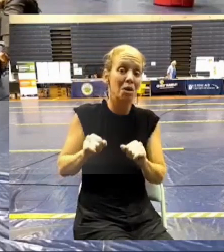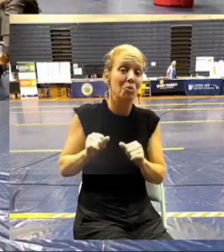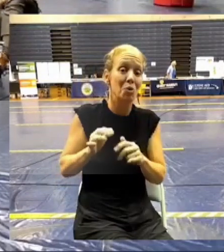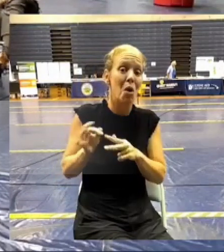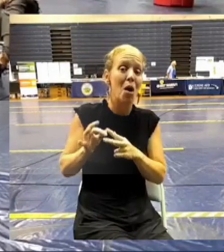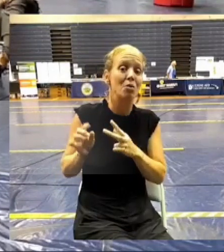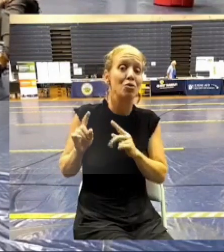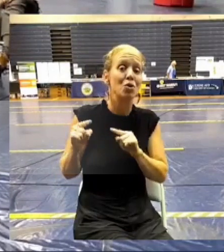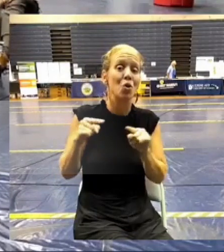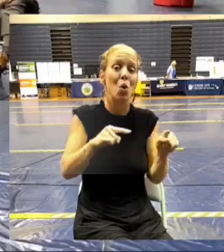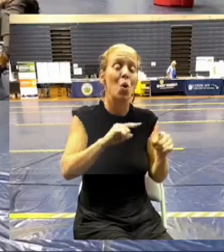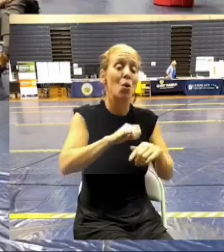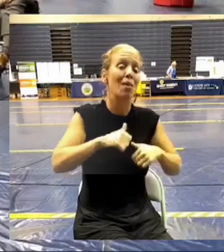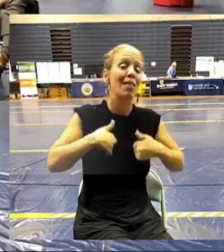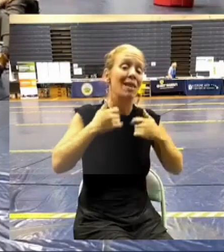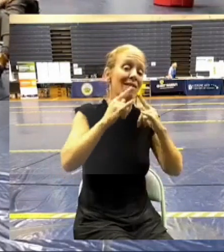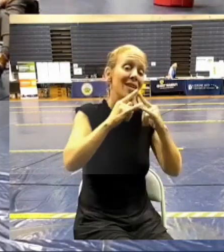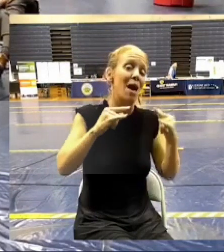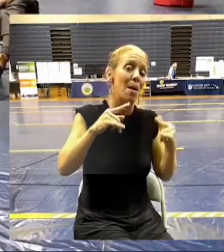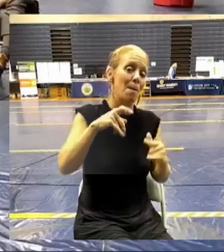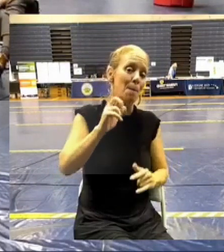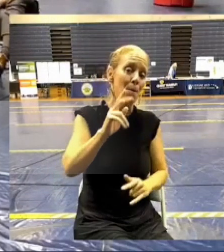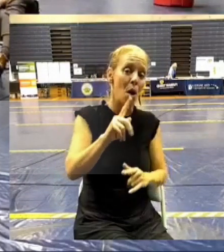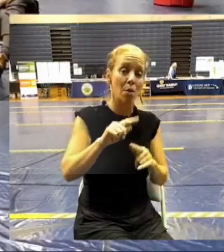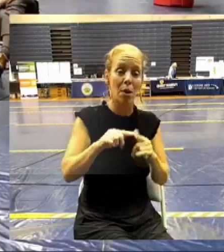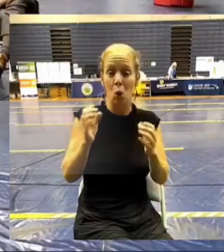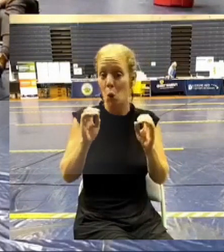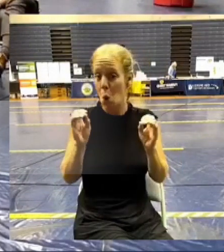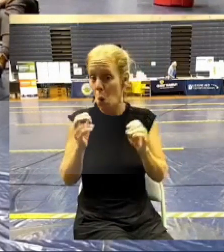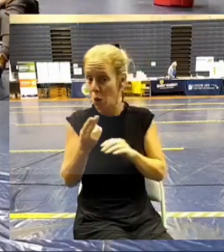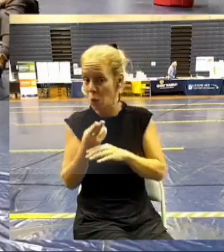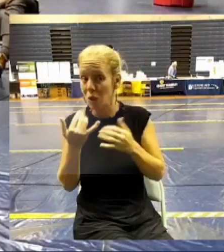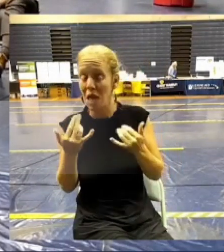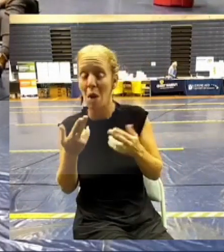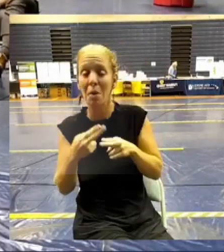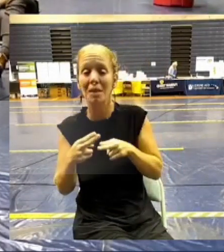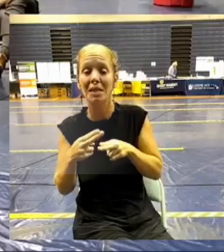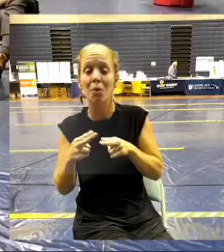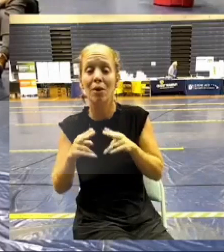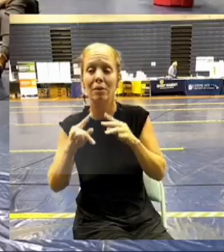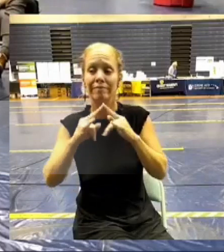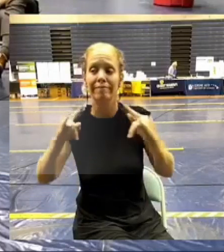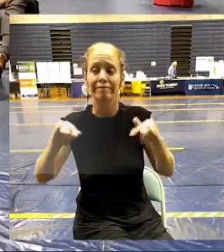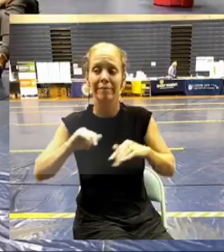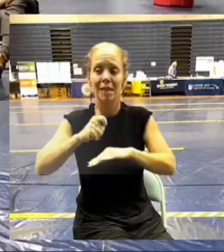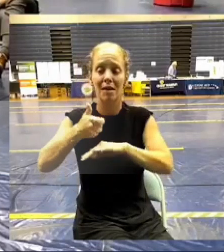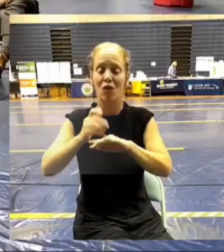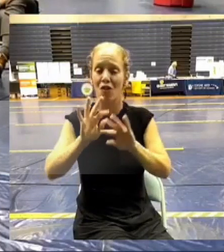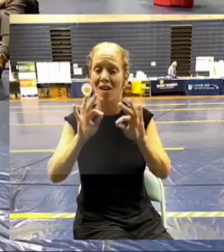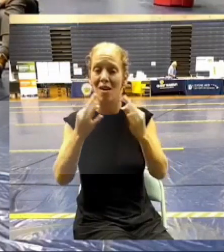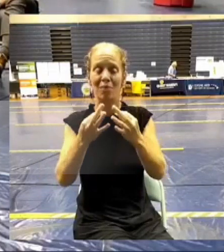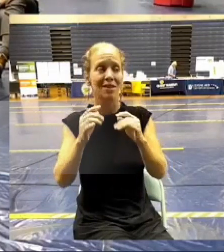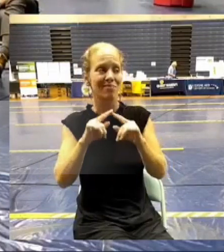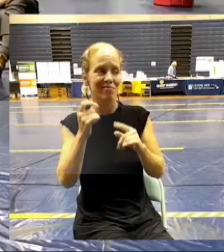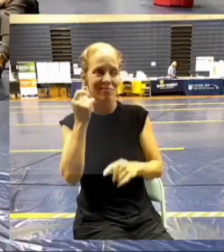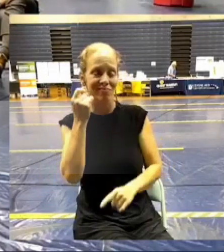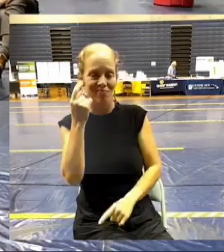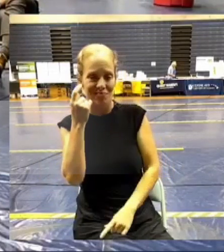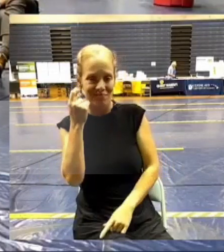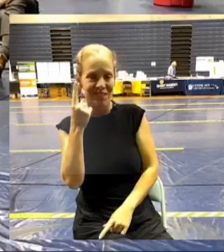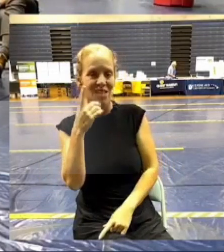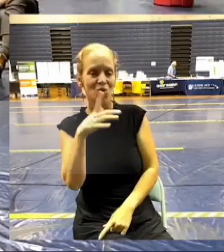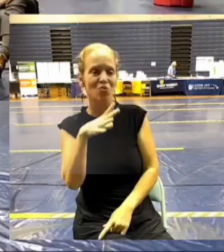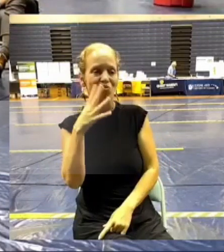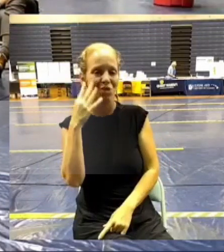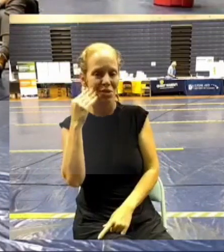park. You know, the idea that, well, no one else is using it right now, I'm just gonna use it temporarily. You know, we get that,